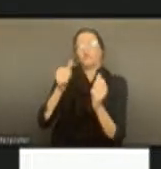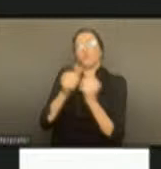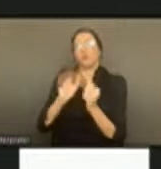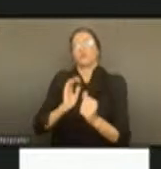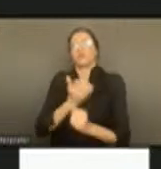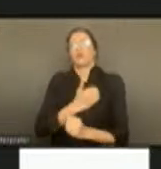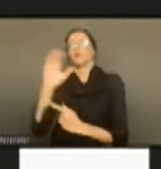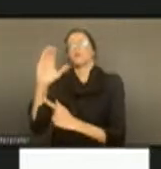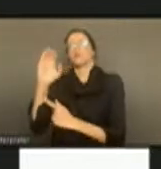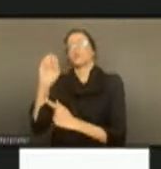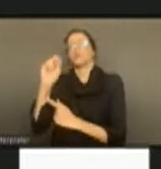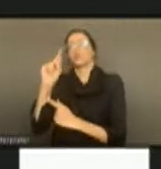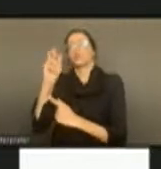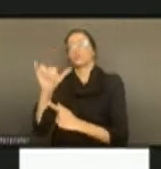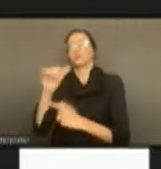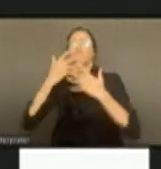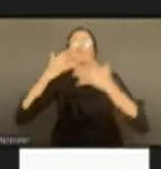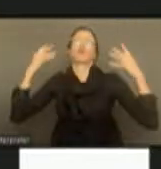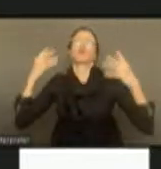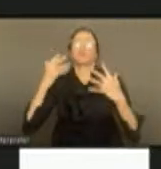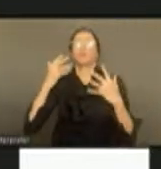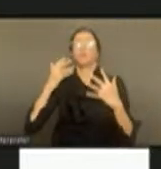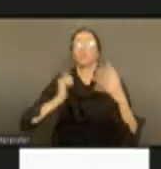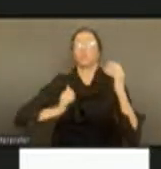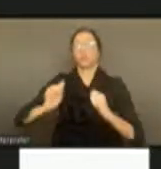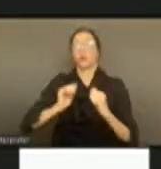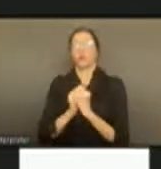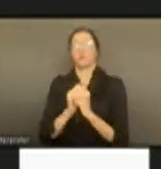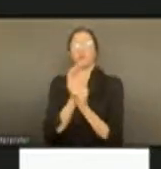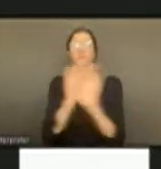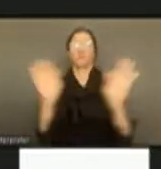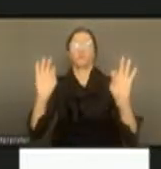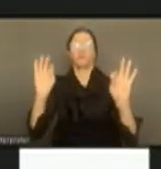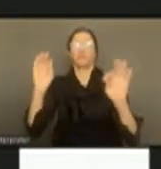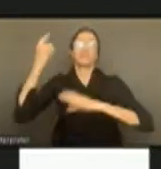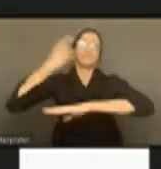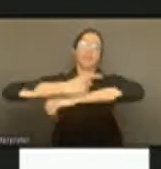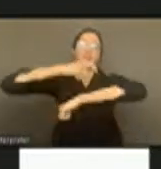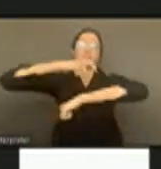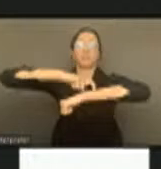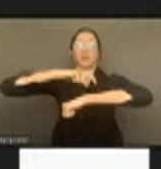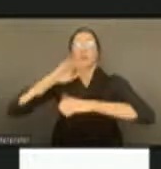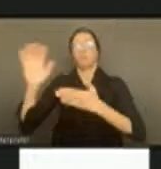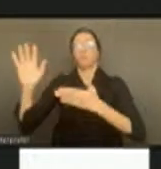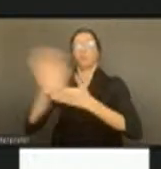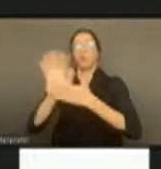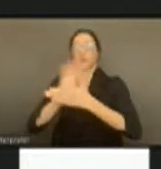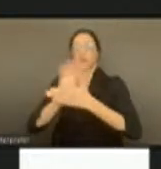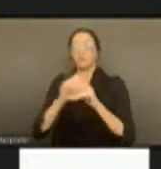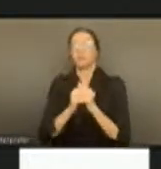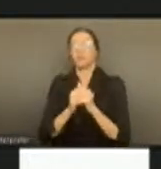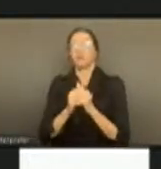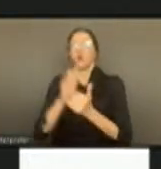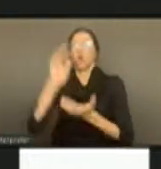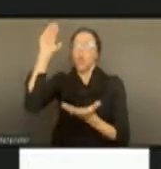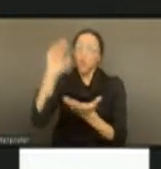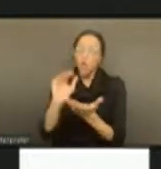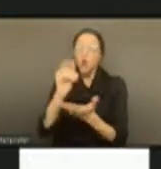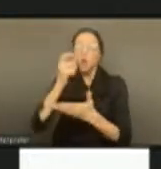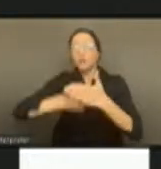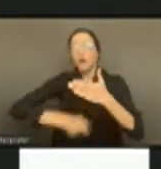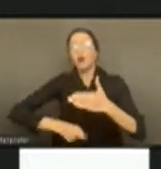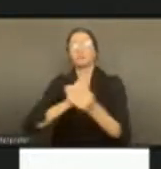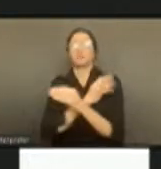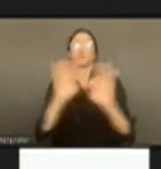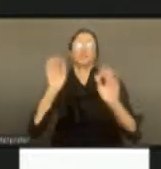shows, our free matinees, our low-cost and no-cost performances of music and comedy and